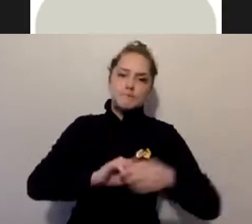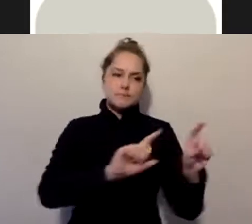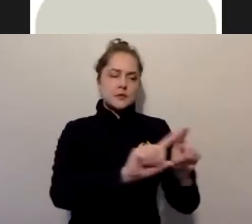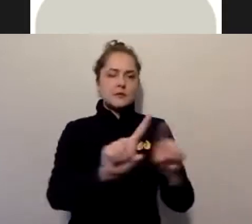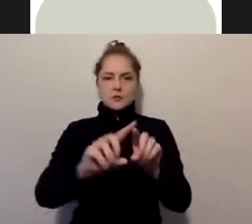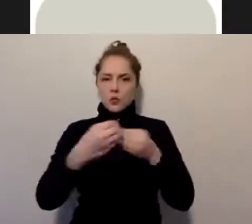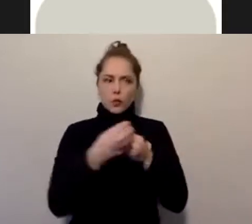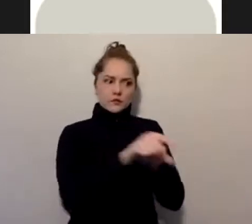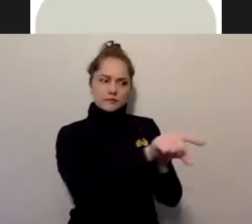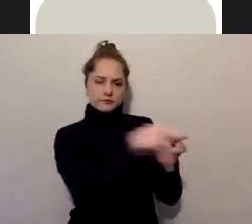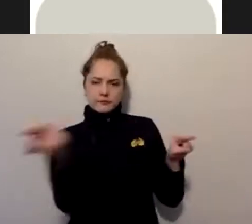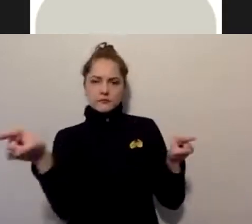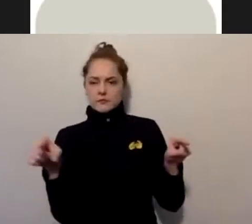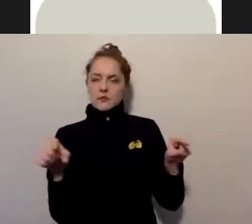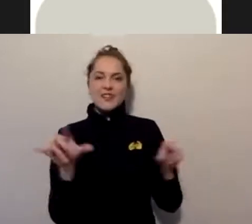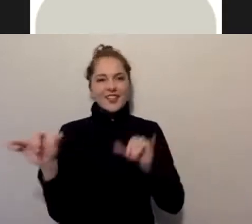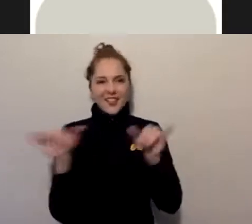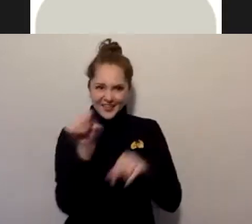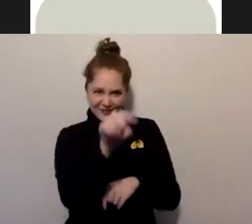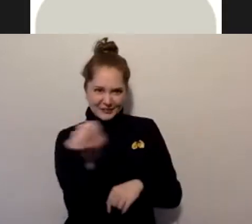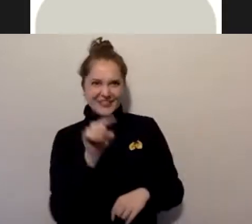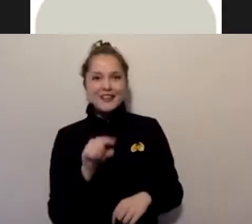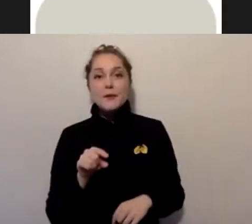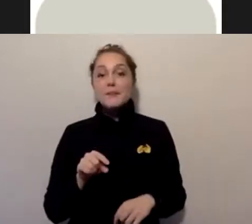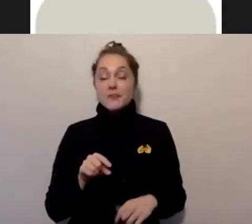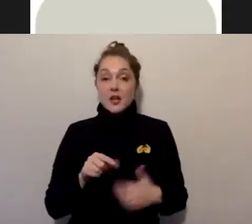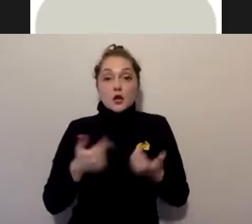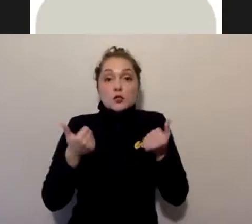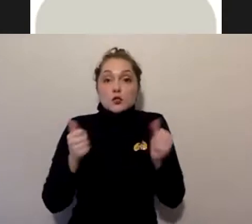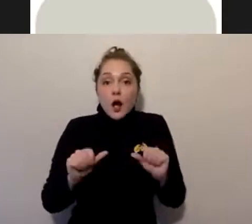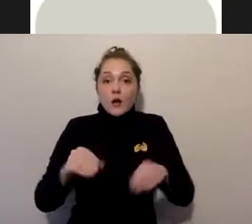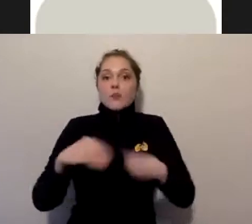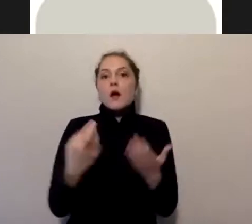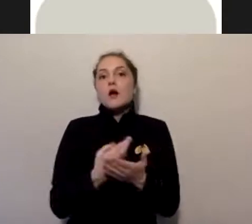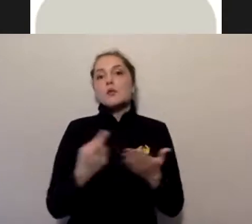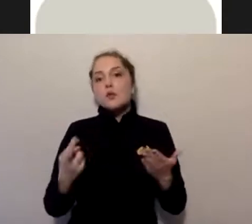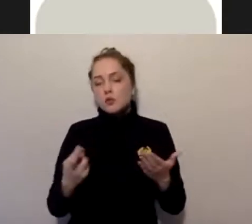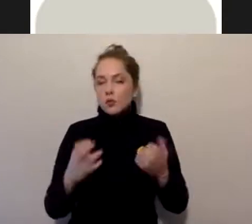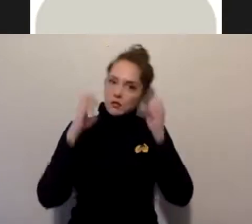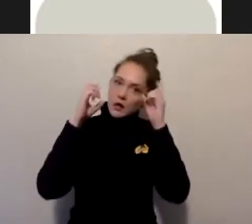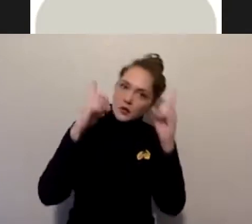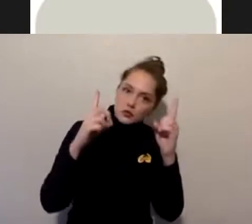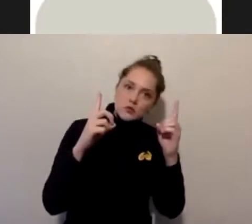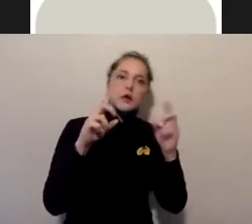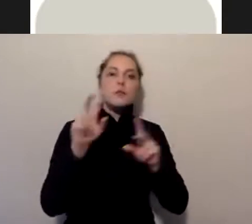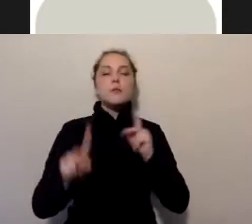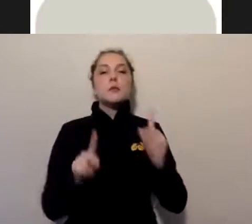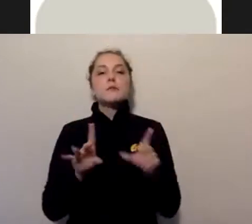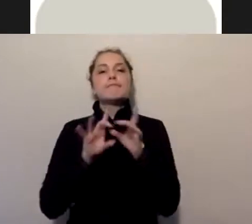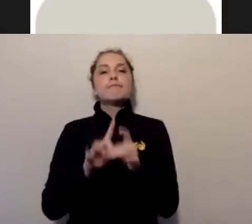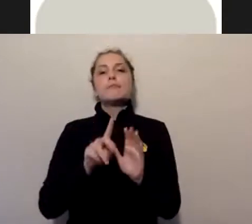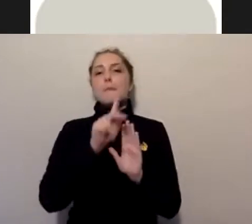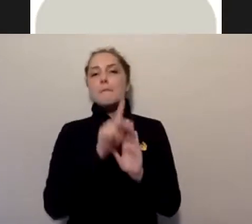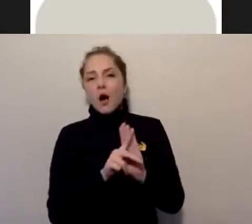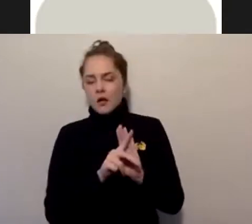out there that like you that try to provide resources and educate others on policy and